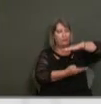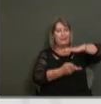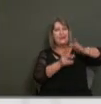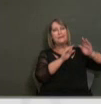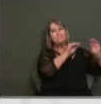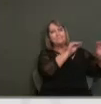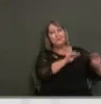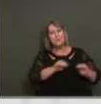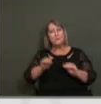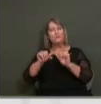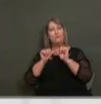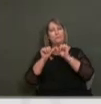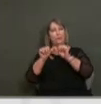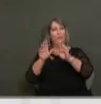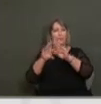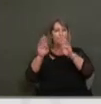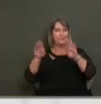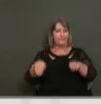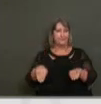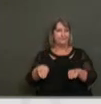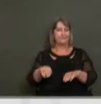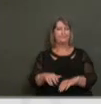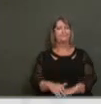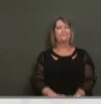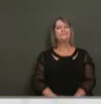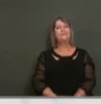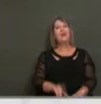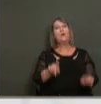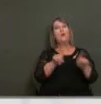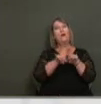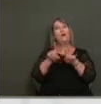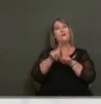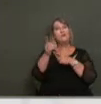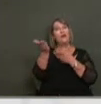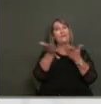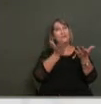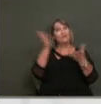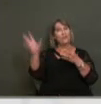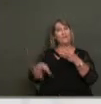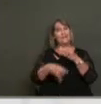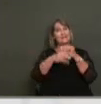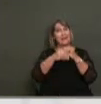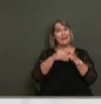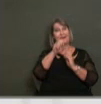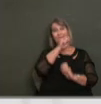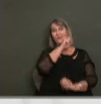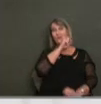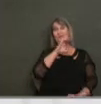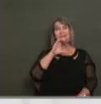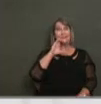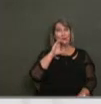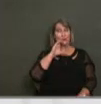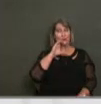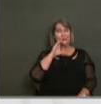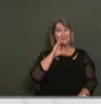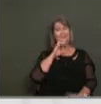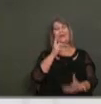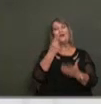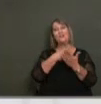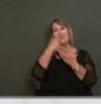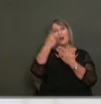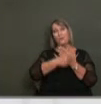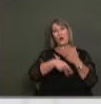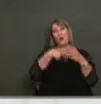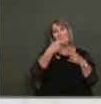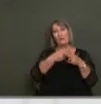housing. We also have services added for our seniors. We have a program that is